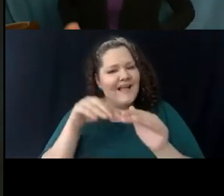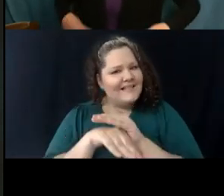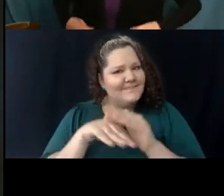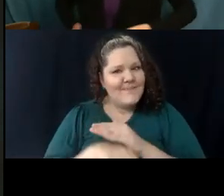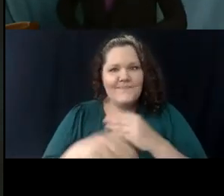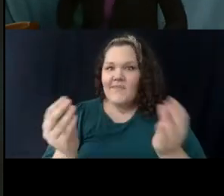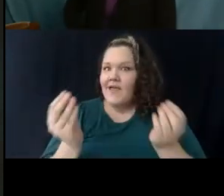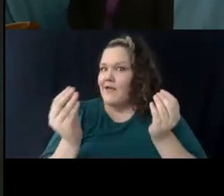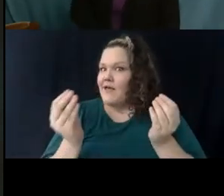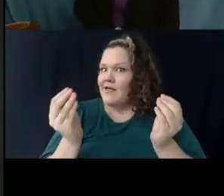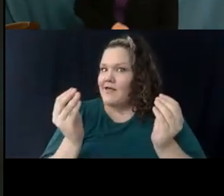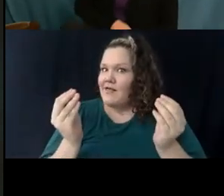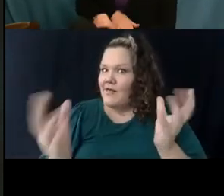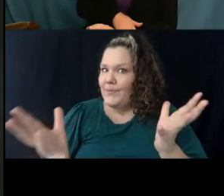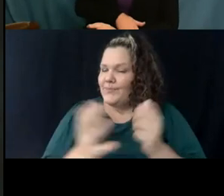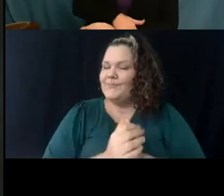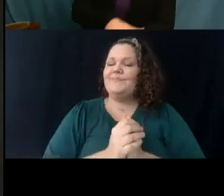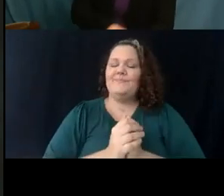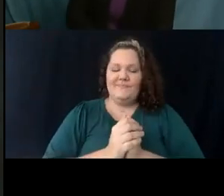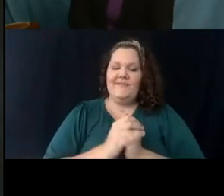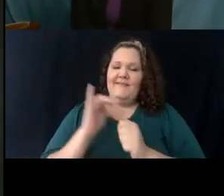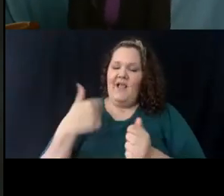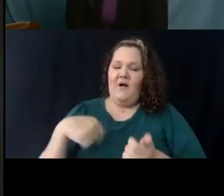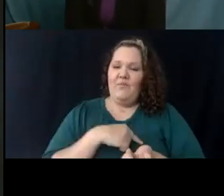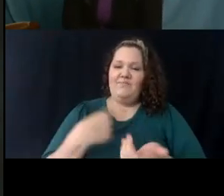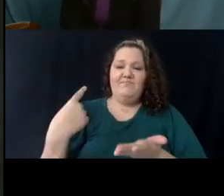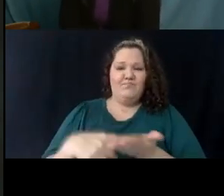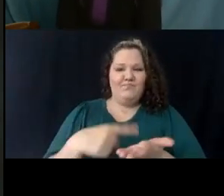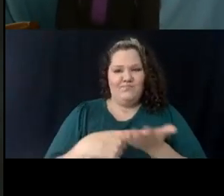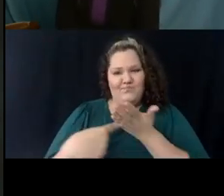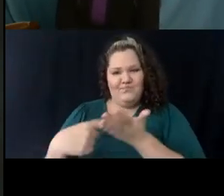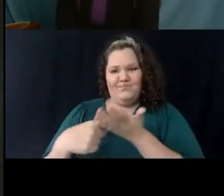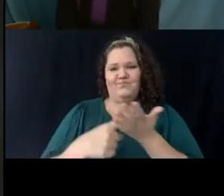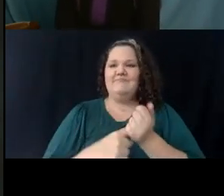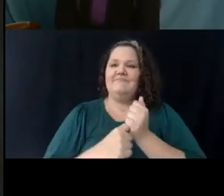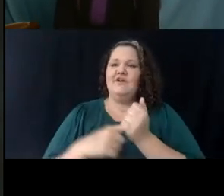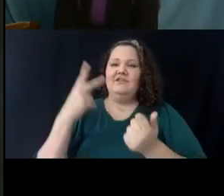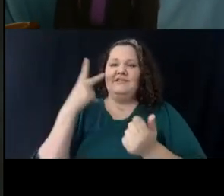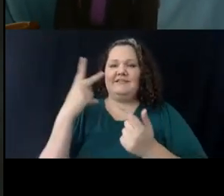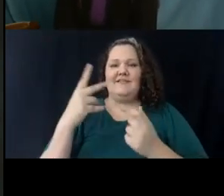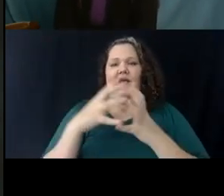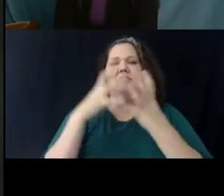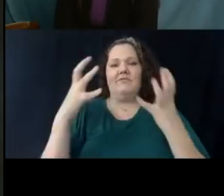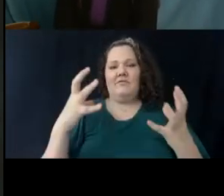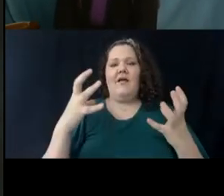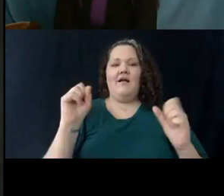So I'm going to focus a little bit on audio and video right now and what makes them accessible.